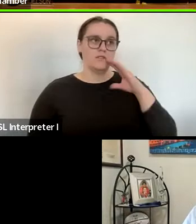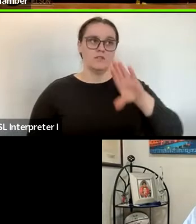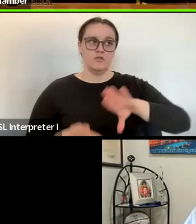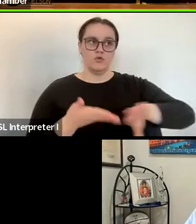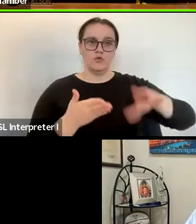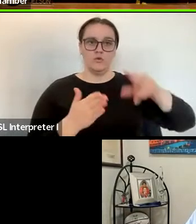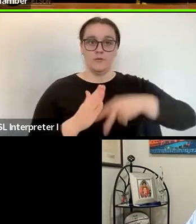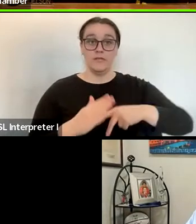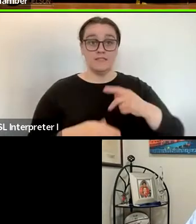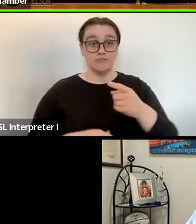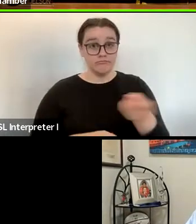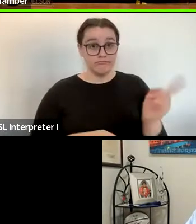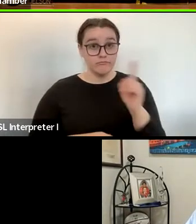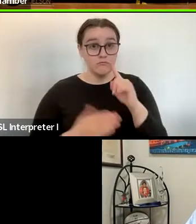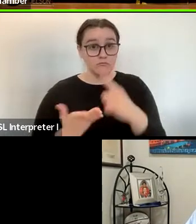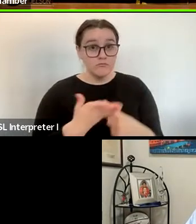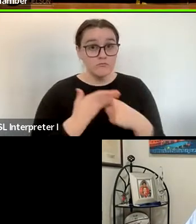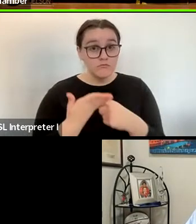there discussion?